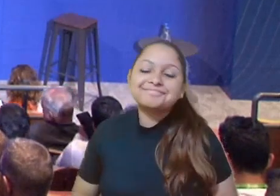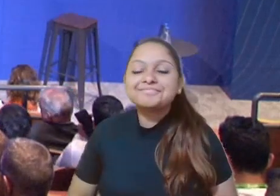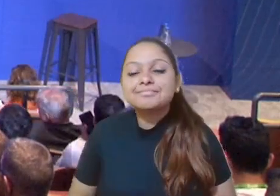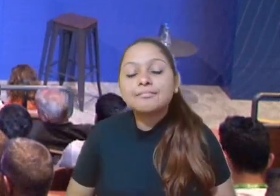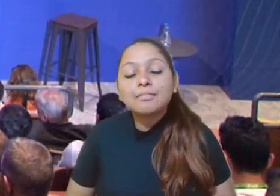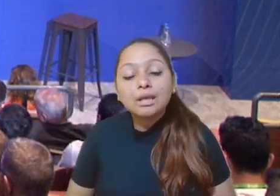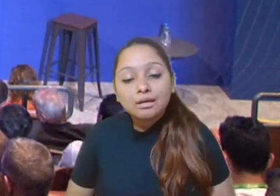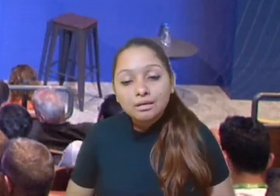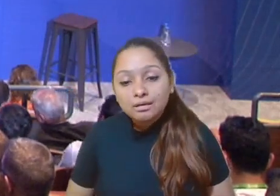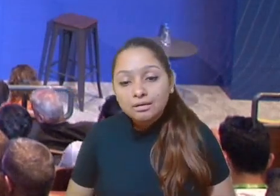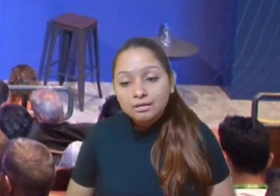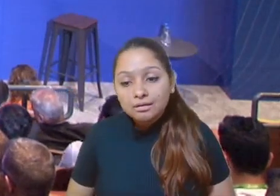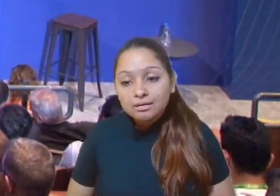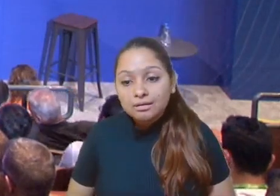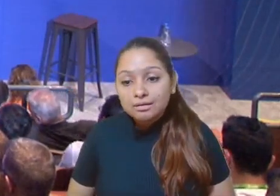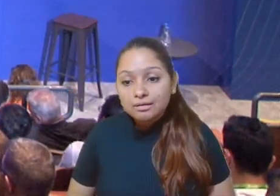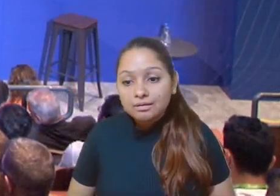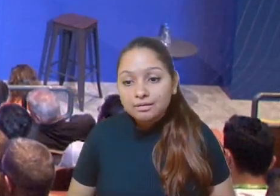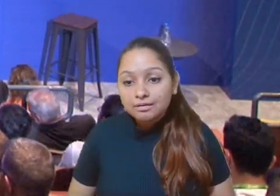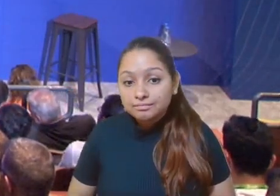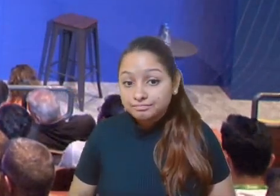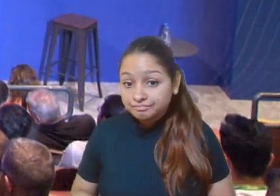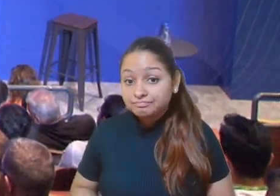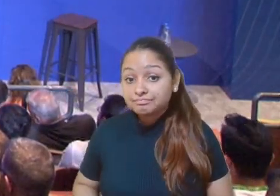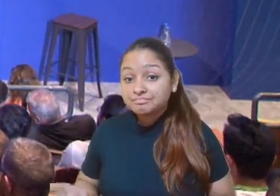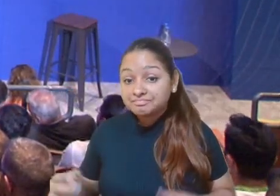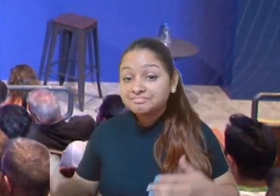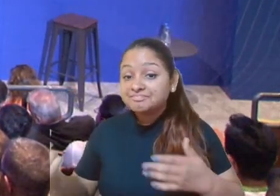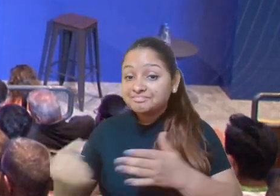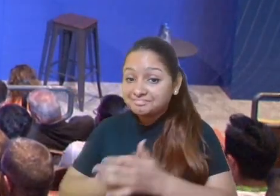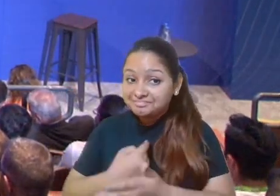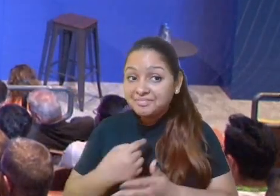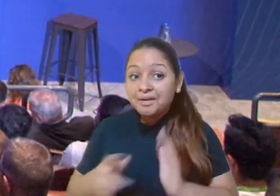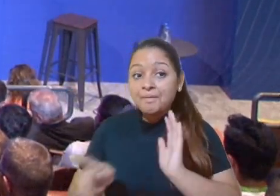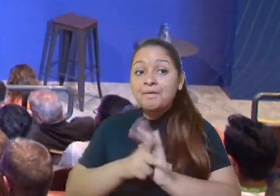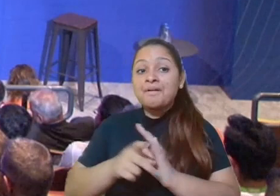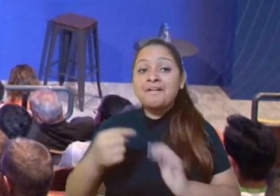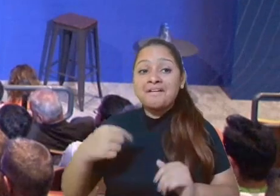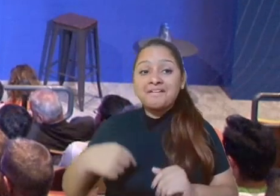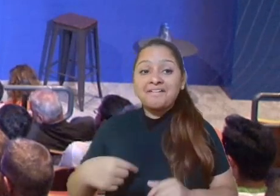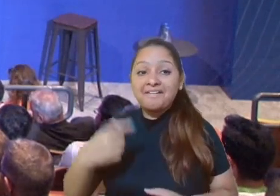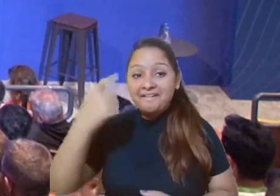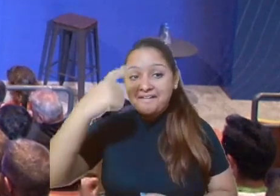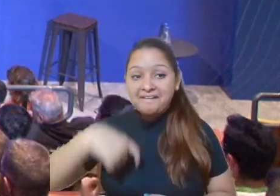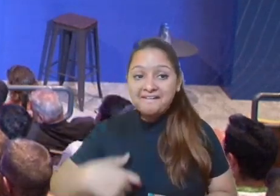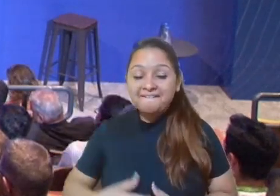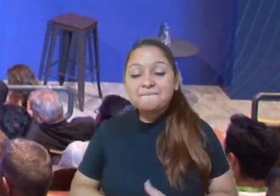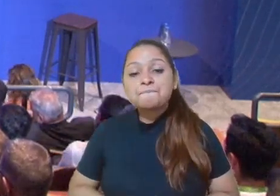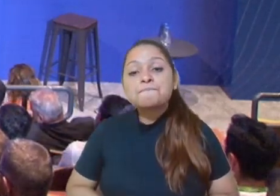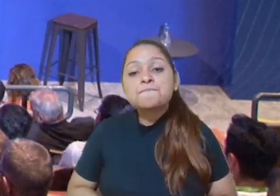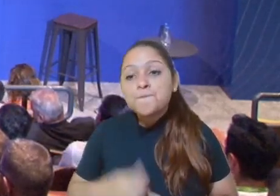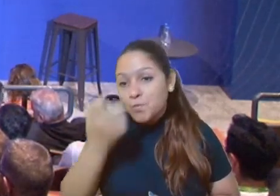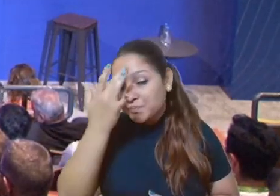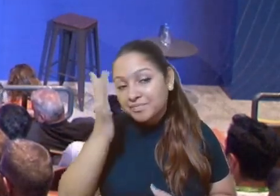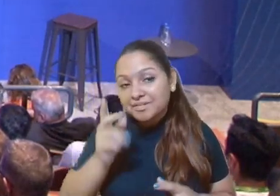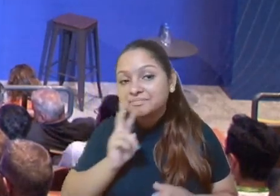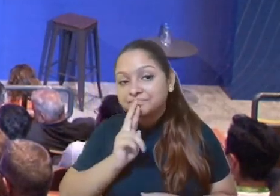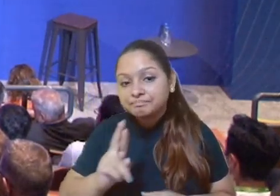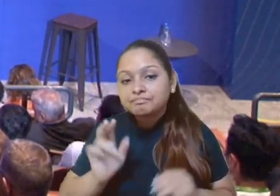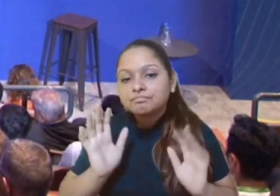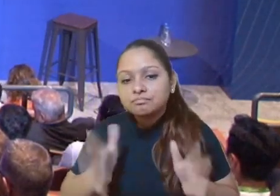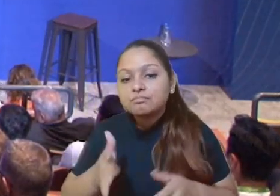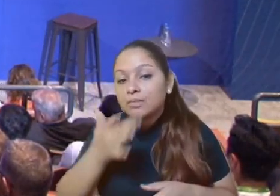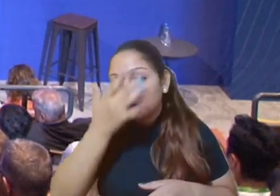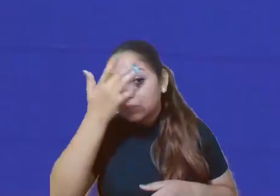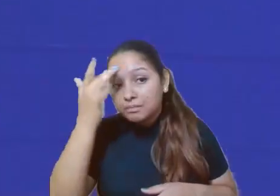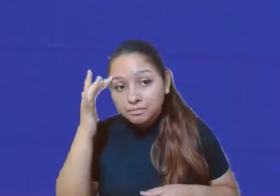There's a question that I will ask to myself. It's easy, I think that I can answer. A company that already has